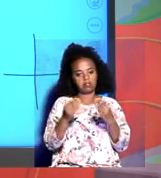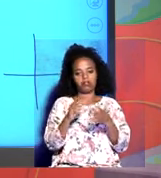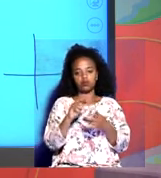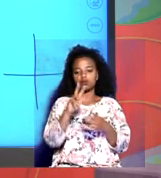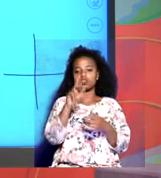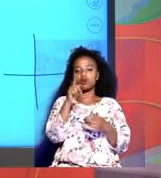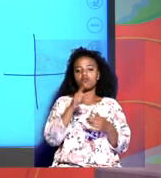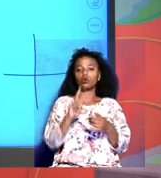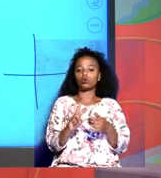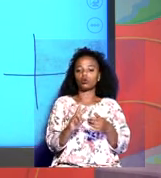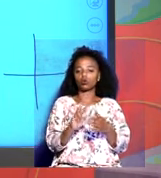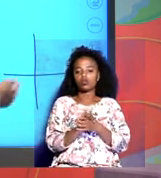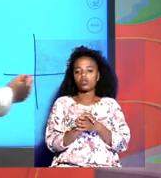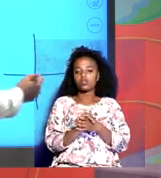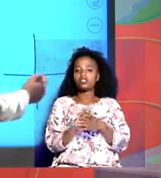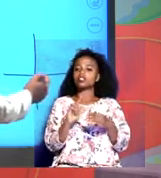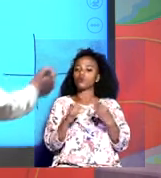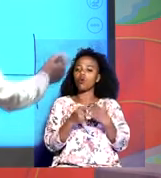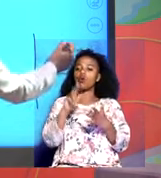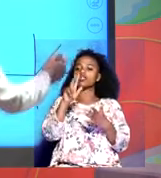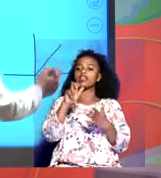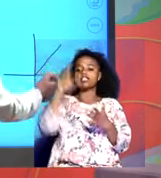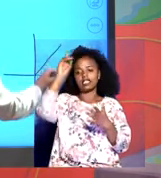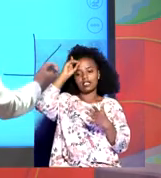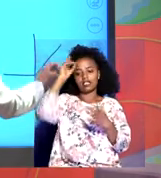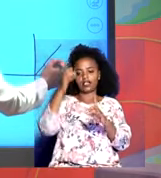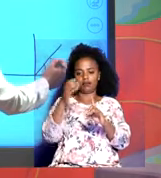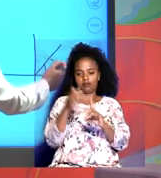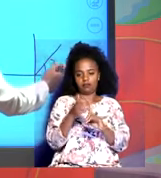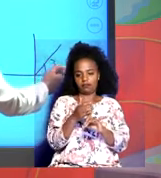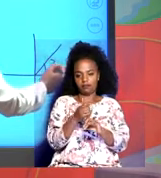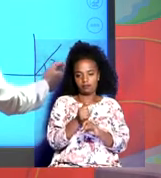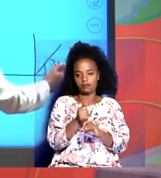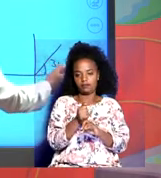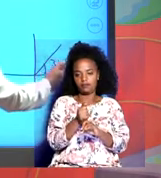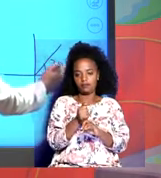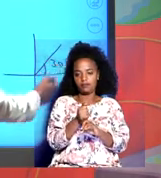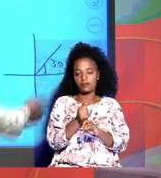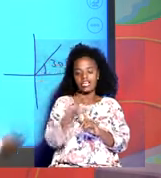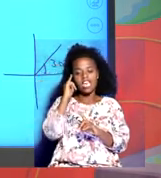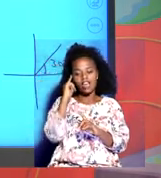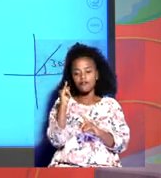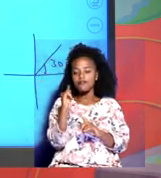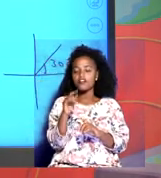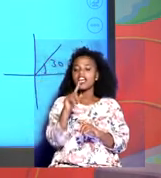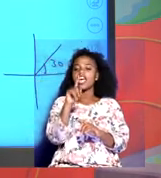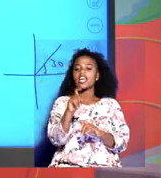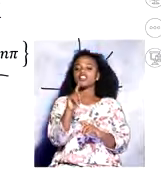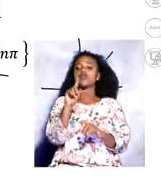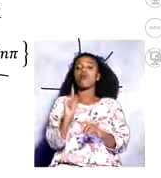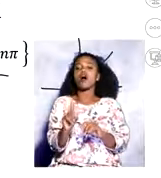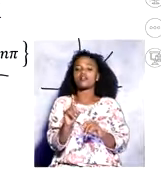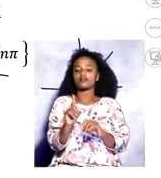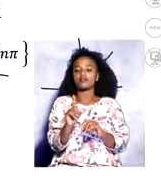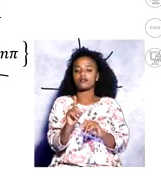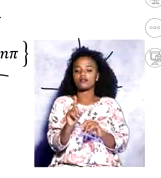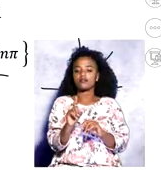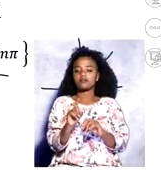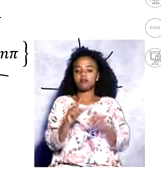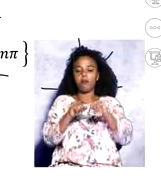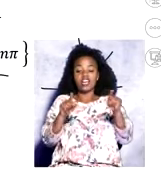3 over 2. So it is 30 degree. We have 30 degree here. So if x1 a